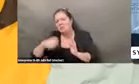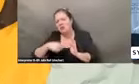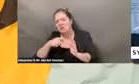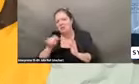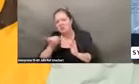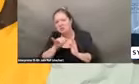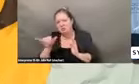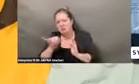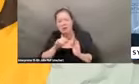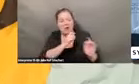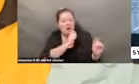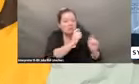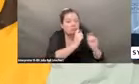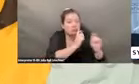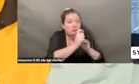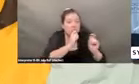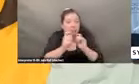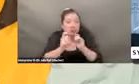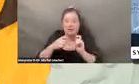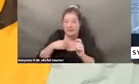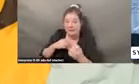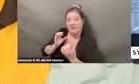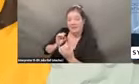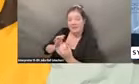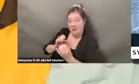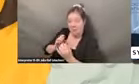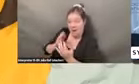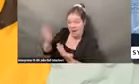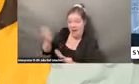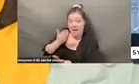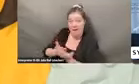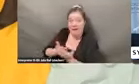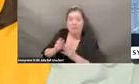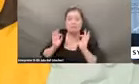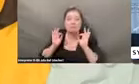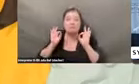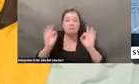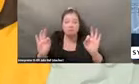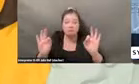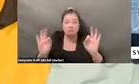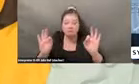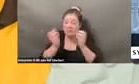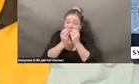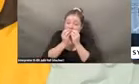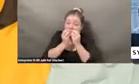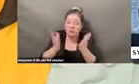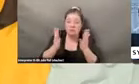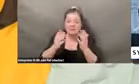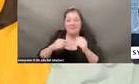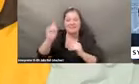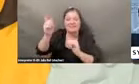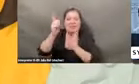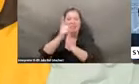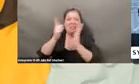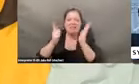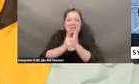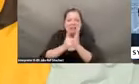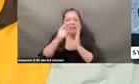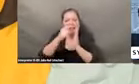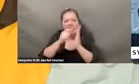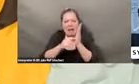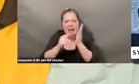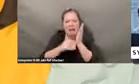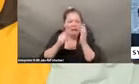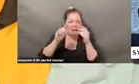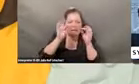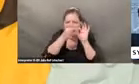do get feedback, that's fantastic, because that is not just some boring legal requirement. Somebody tells us we have to do this,